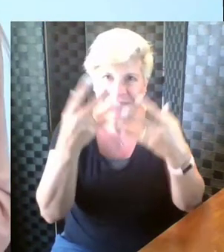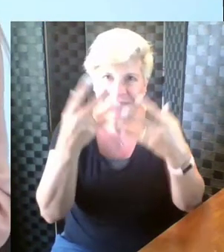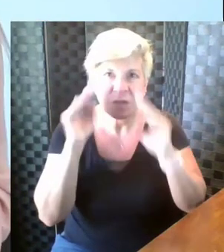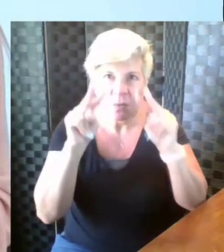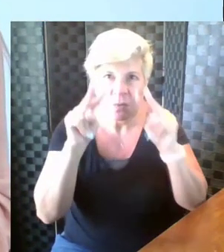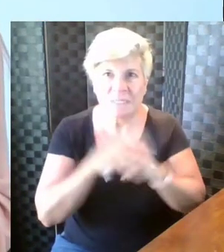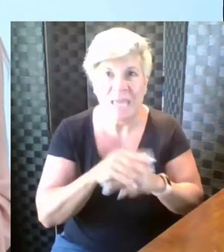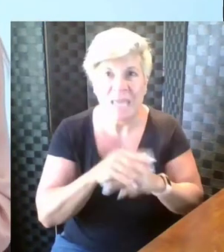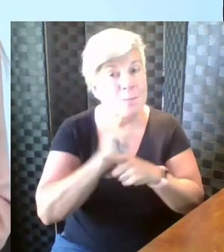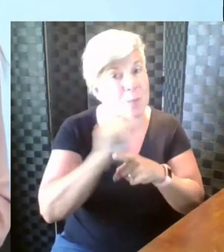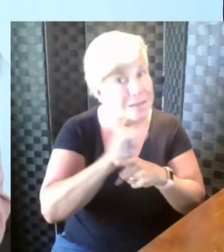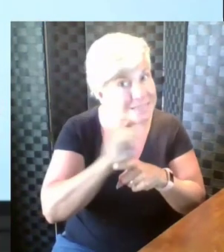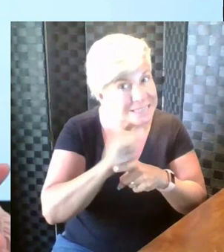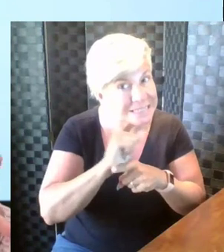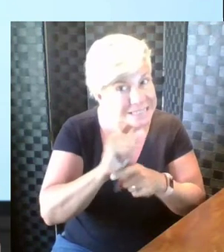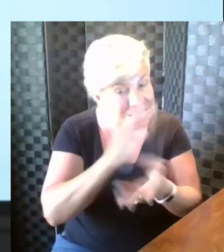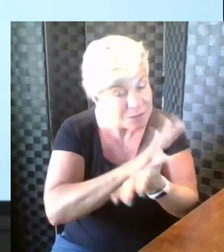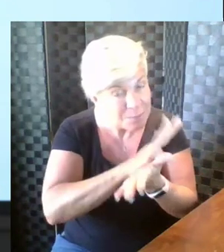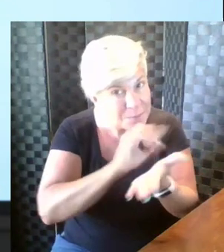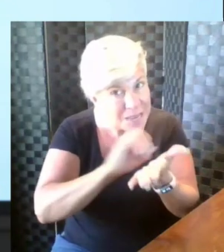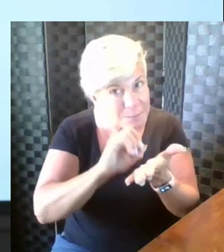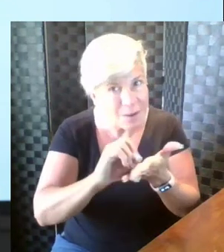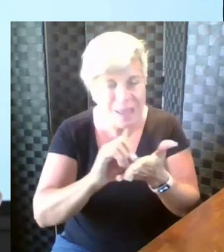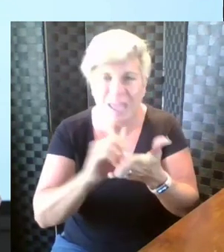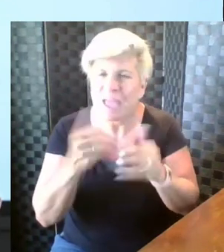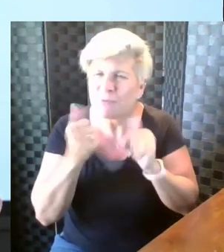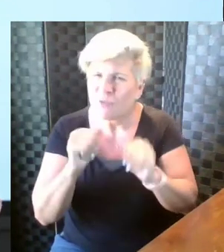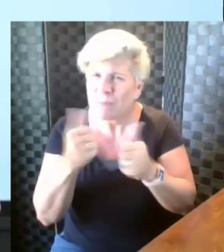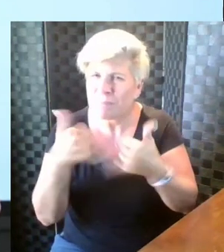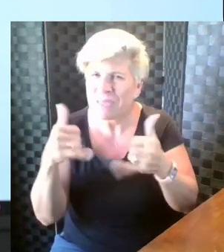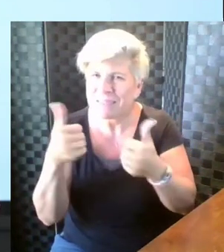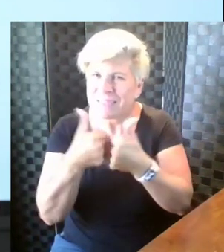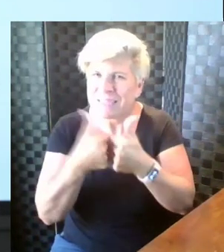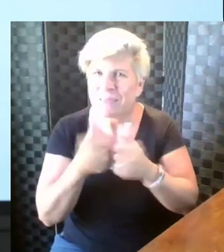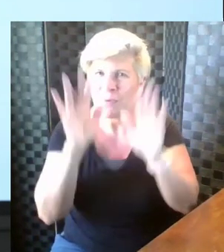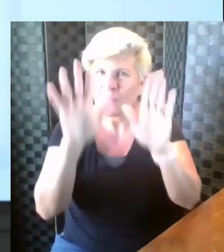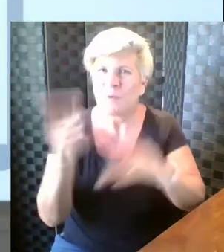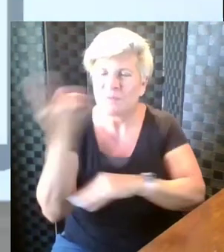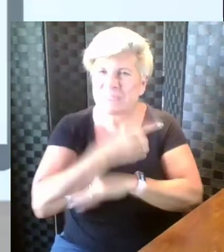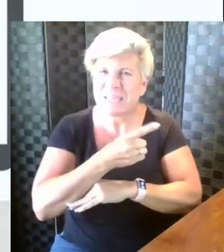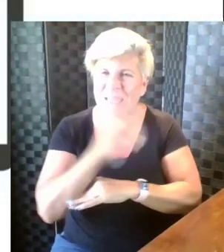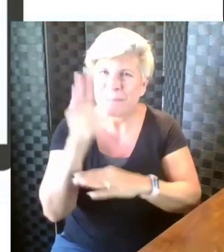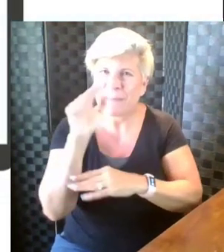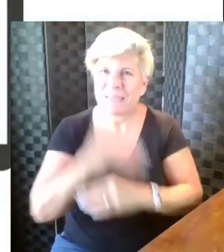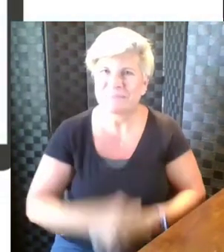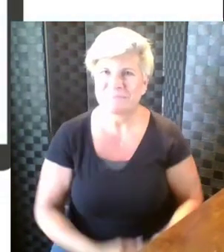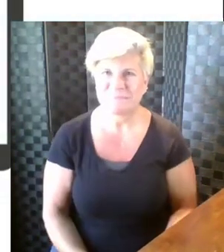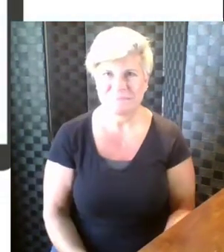watching, and practice in your packet and try some of those games at home. And I hope you have a wonderful day. Bye.